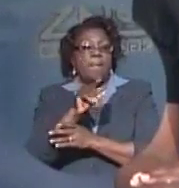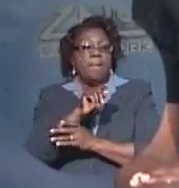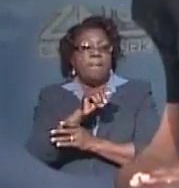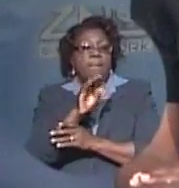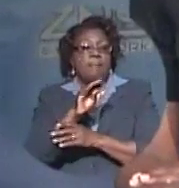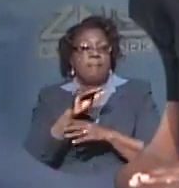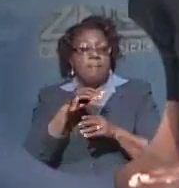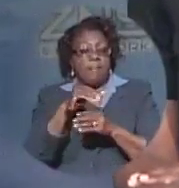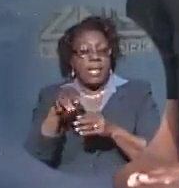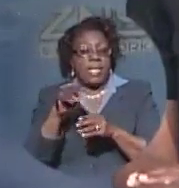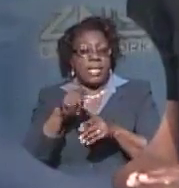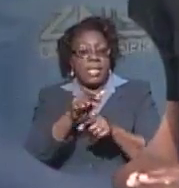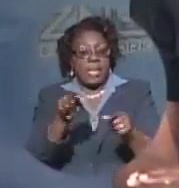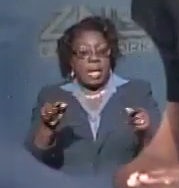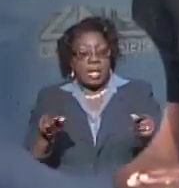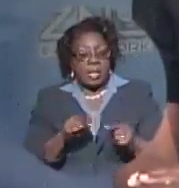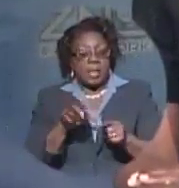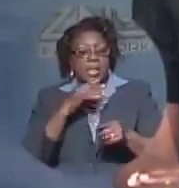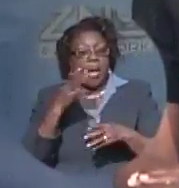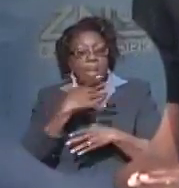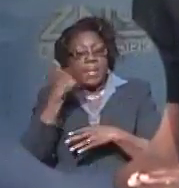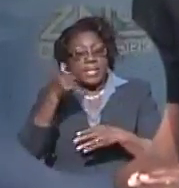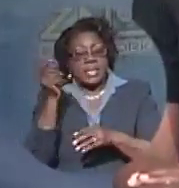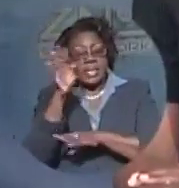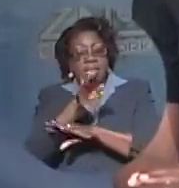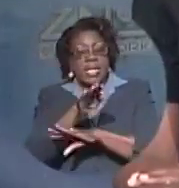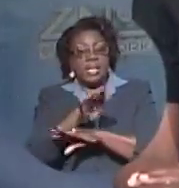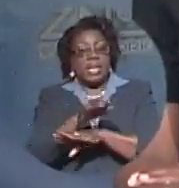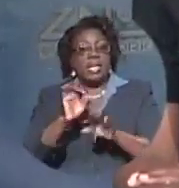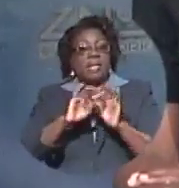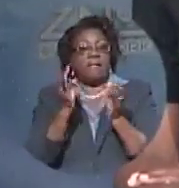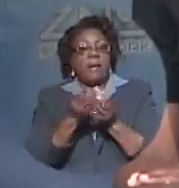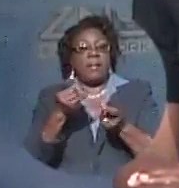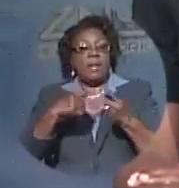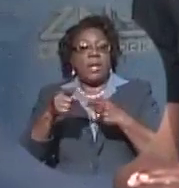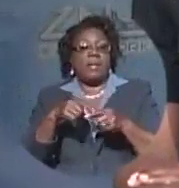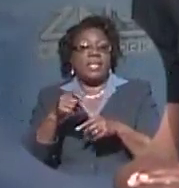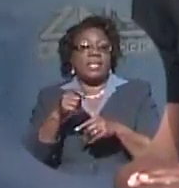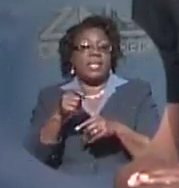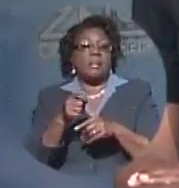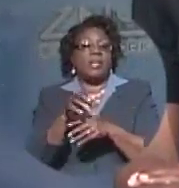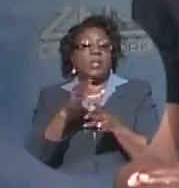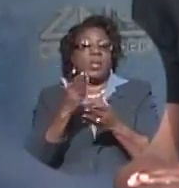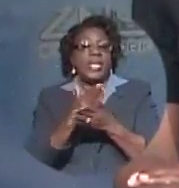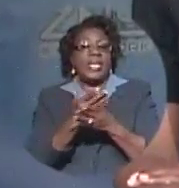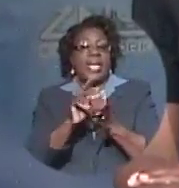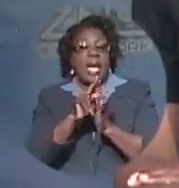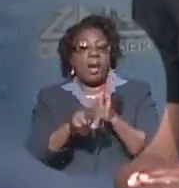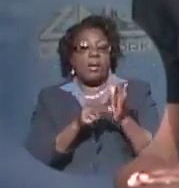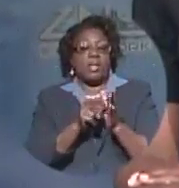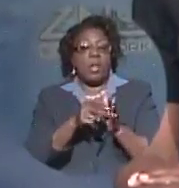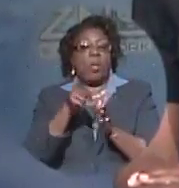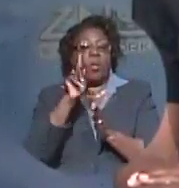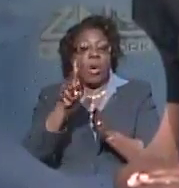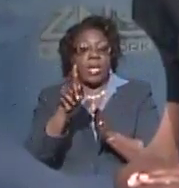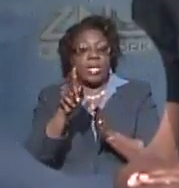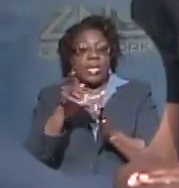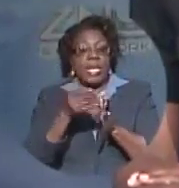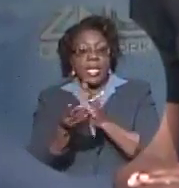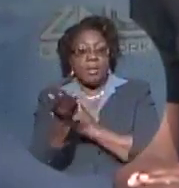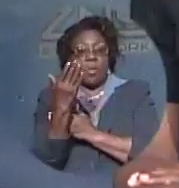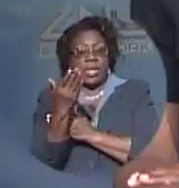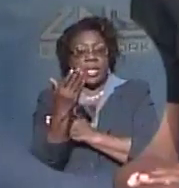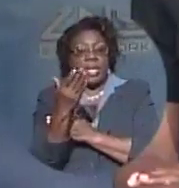are reported missing tonight. Now, the family reportedly went missing between the hours of 1 a.m. and 6 a.m. on Sunday, the 11th of